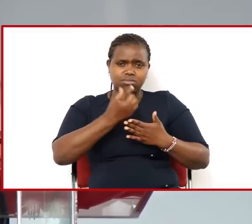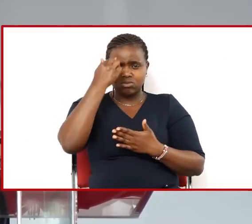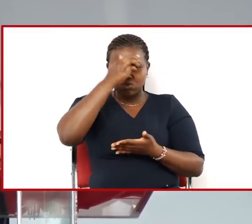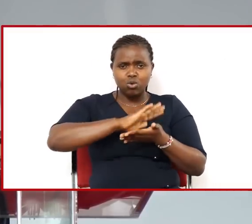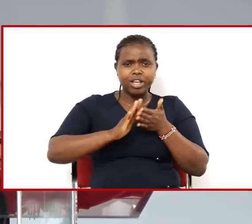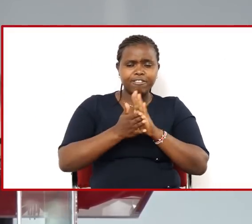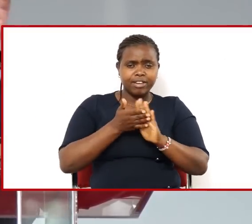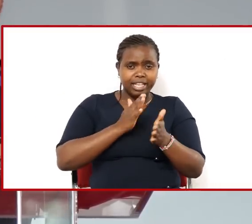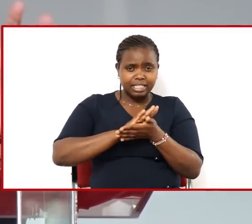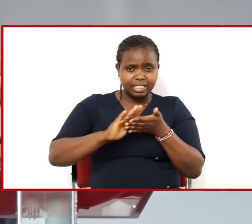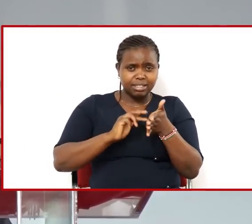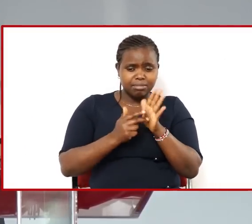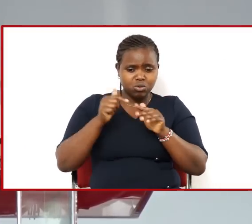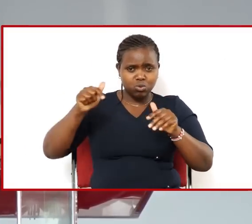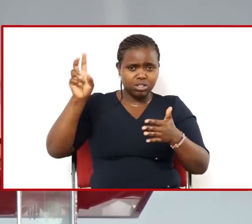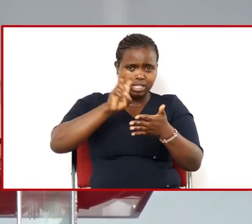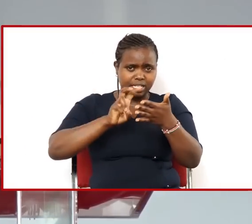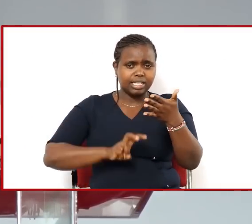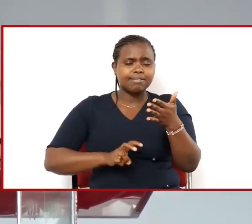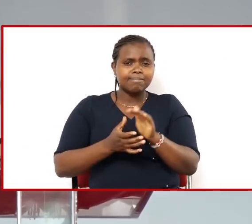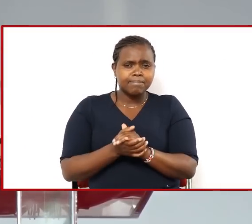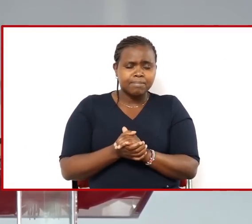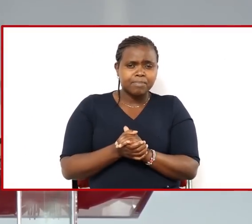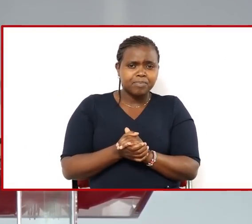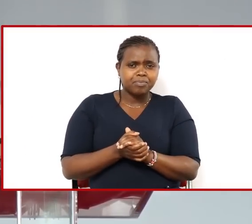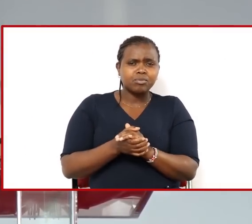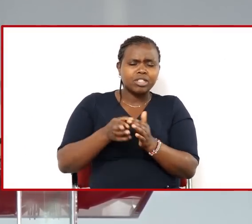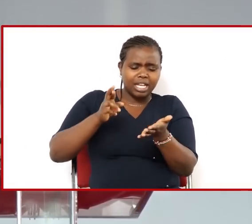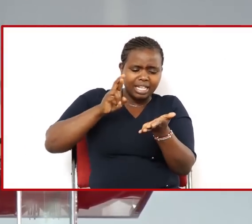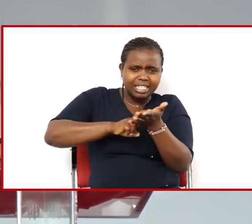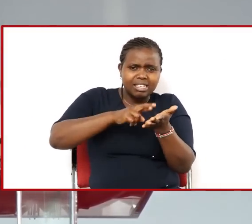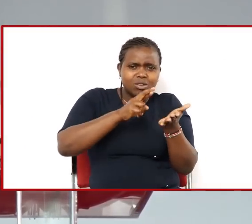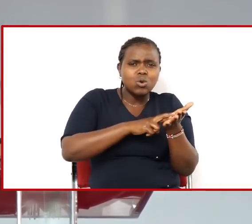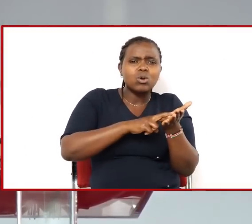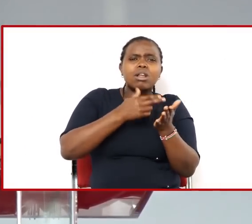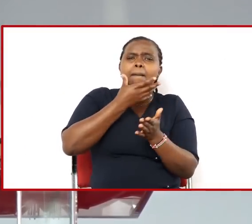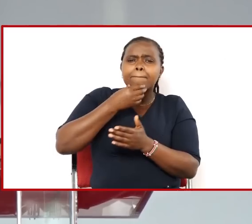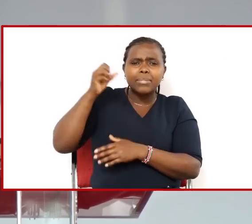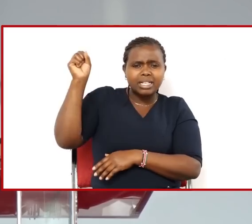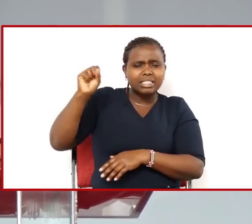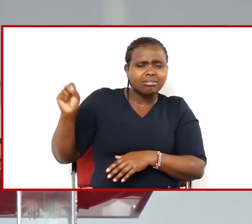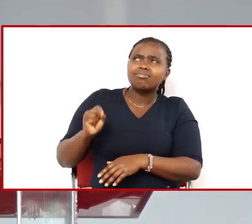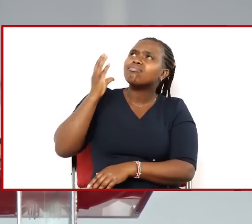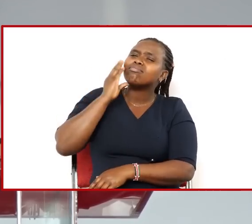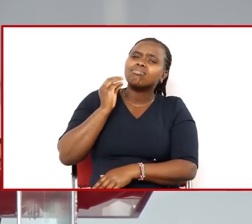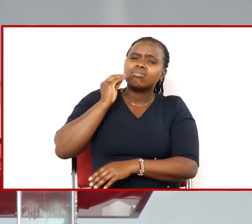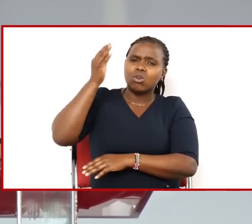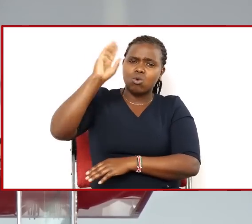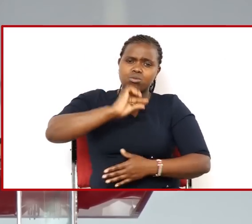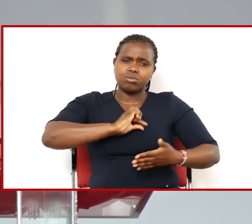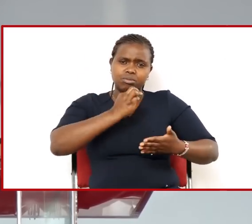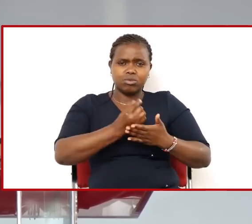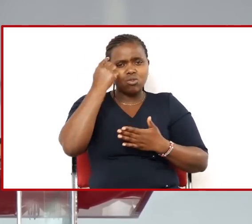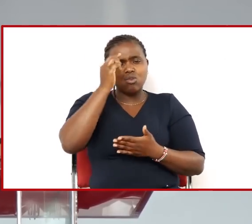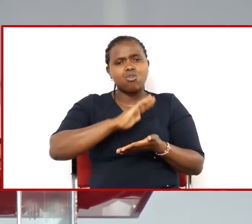forgiveness. Where we have read today, as recorded, Samson experiencing God's grace of